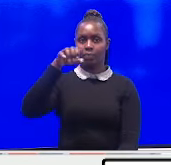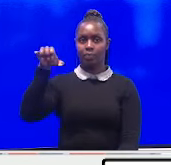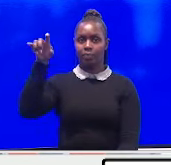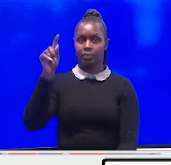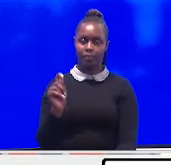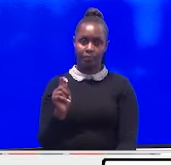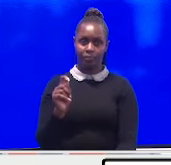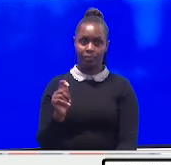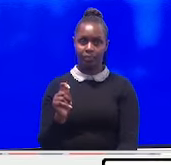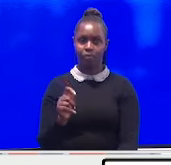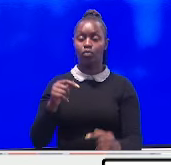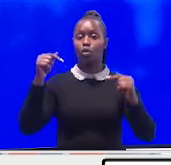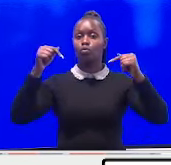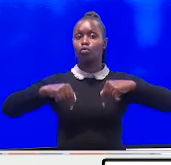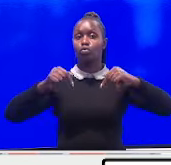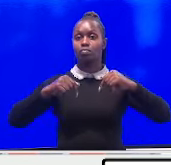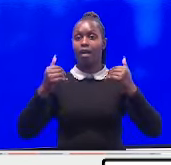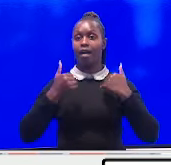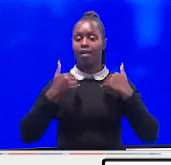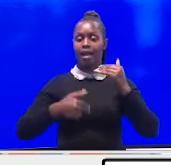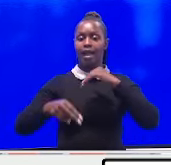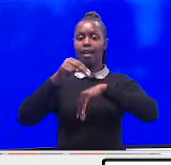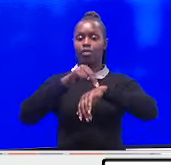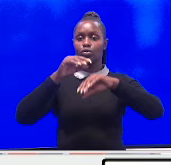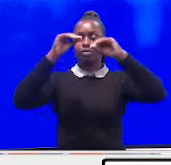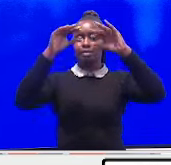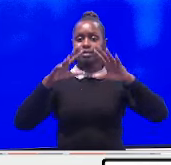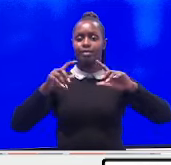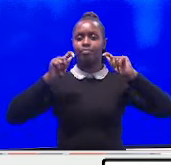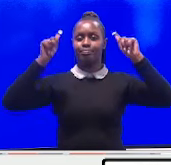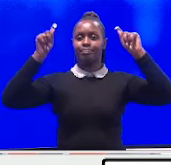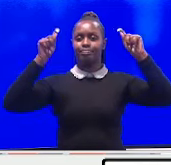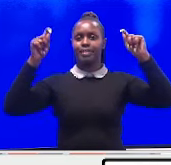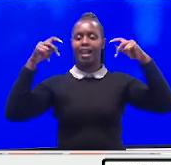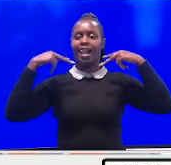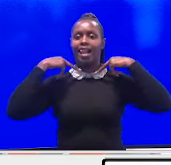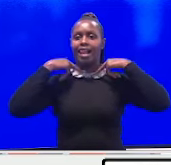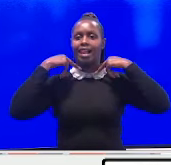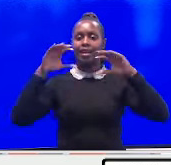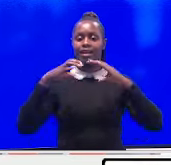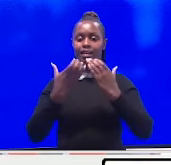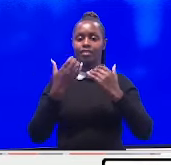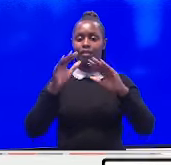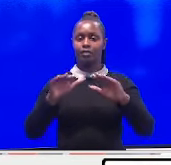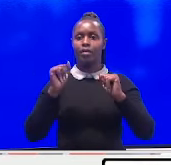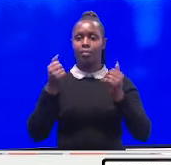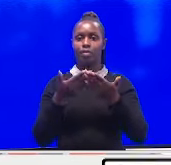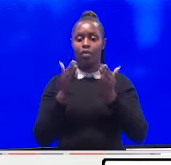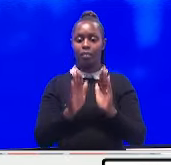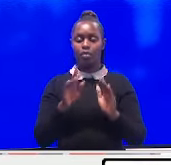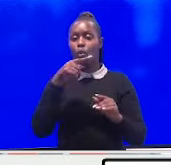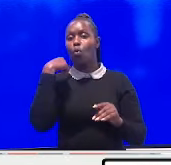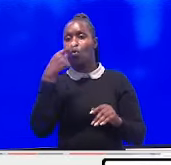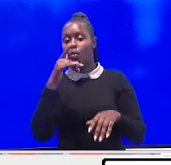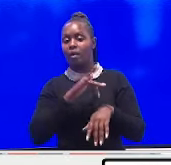Education Teachers, KUPPET, today held a nationwide teachers' strike paralyzing plans for the reopening of schools. Among those affected